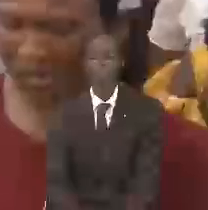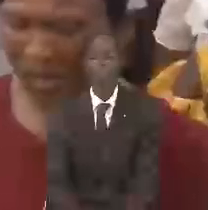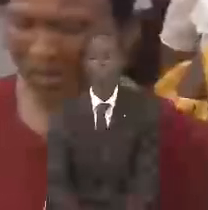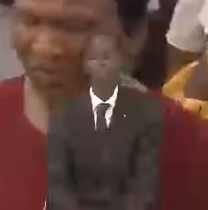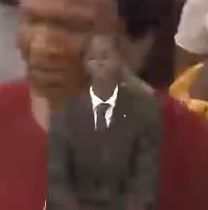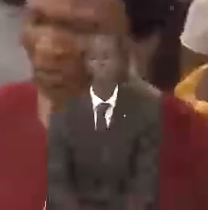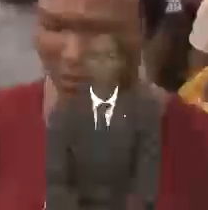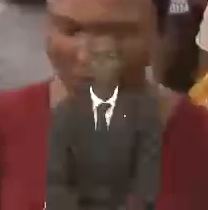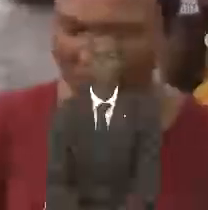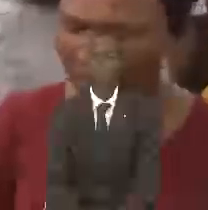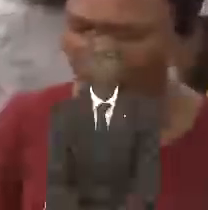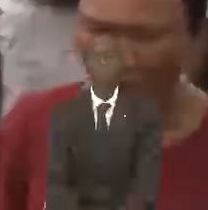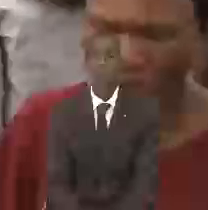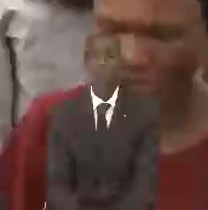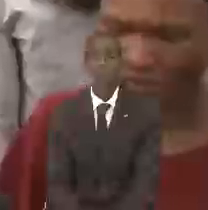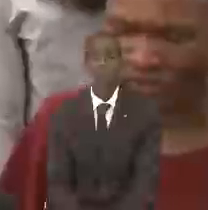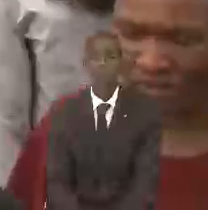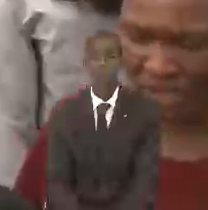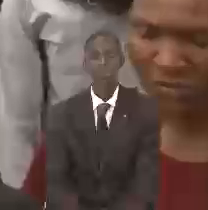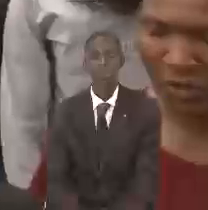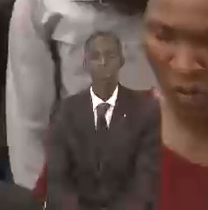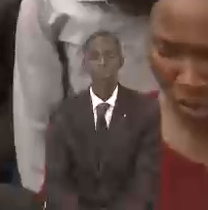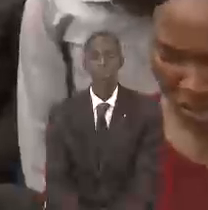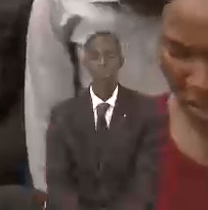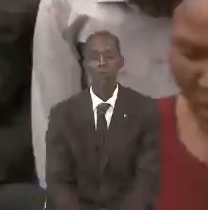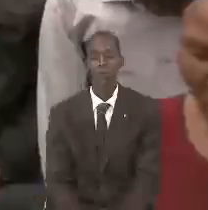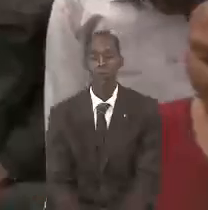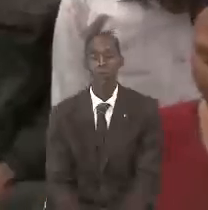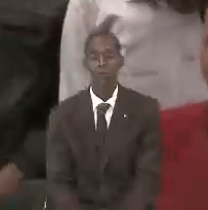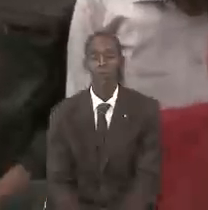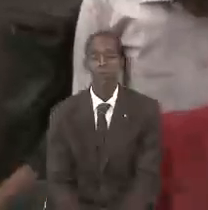The die is cast.